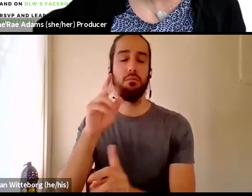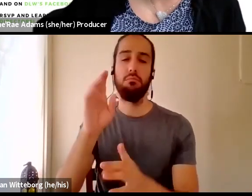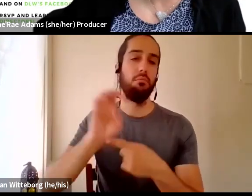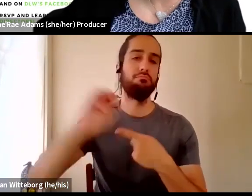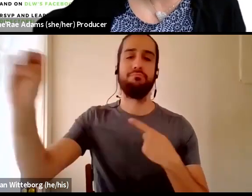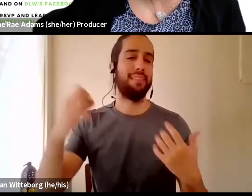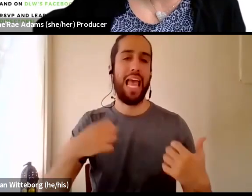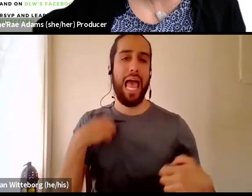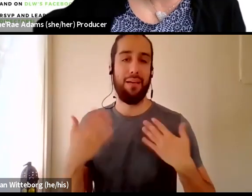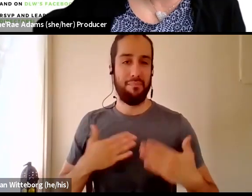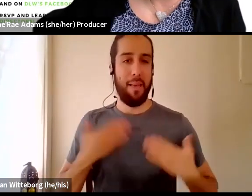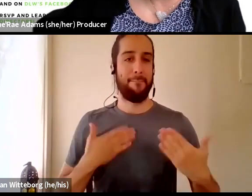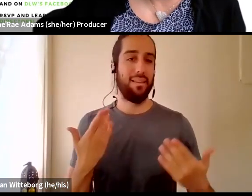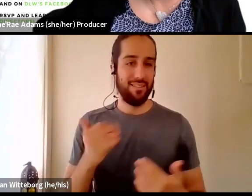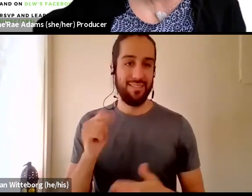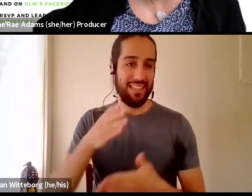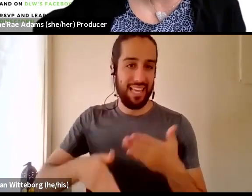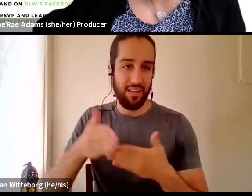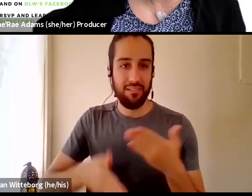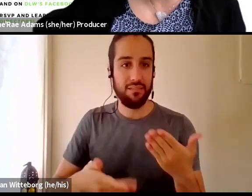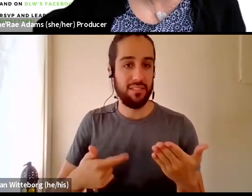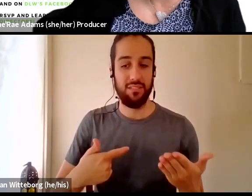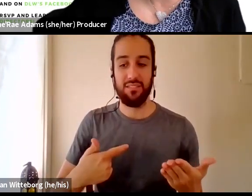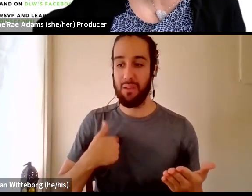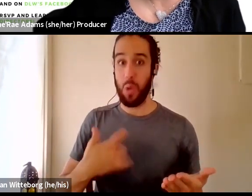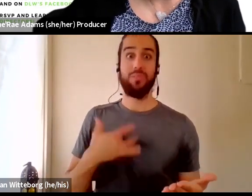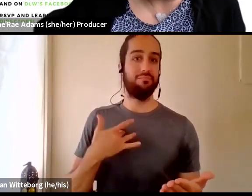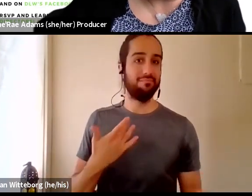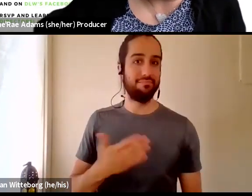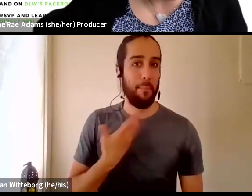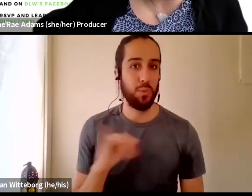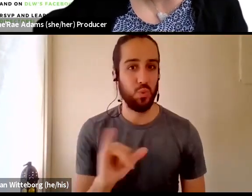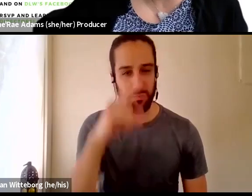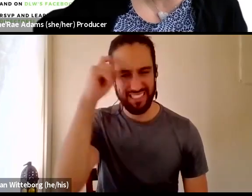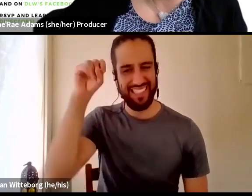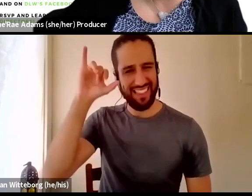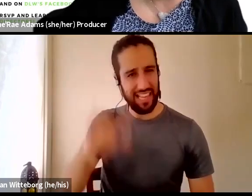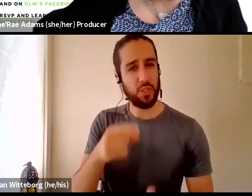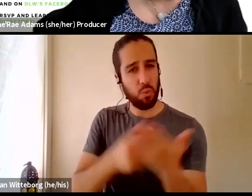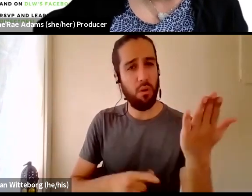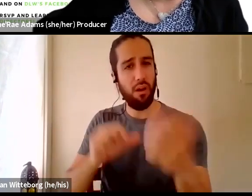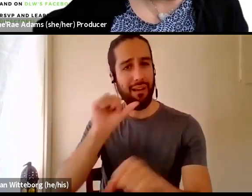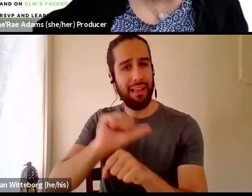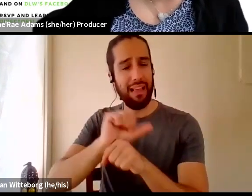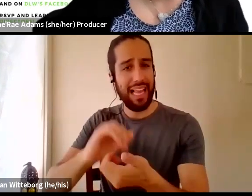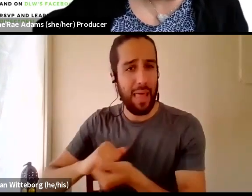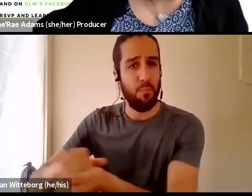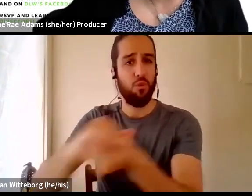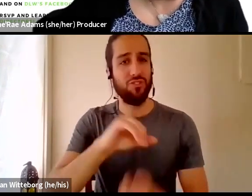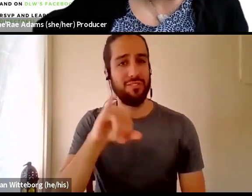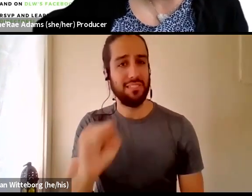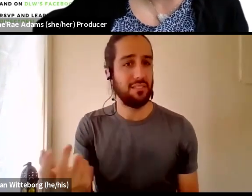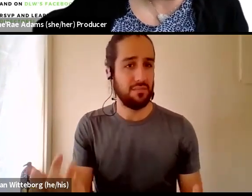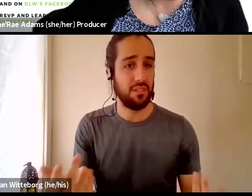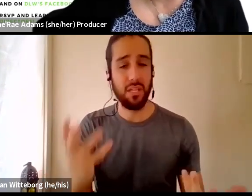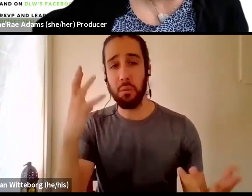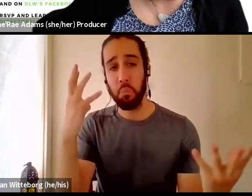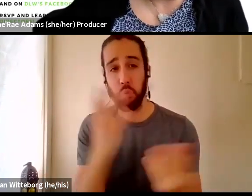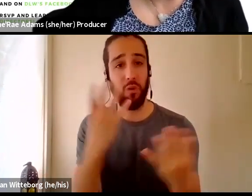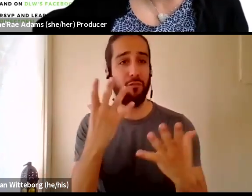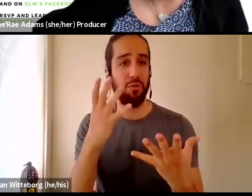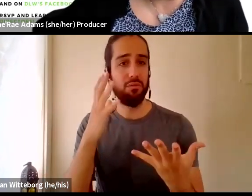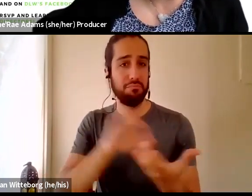so happy because I thought, this is what collaboration is. Yes, right? And that's the gift of that beautiful marriage between actor